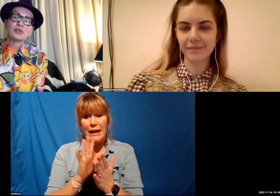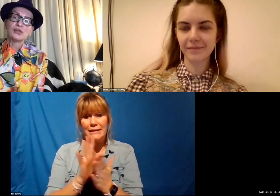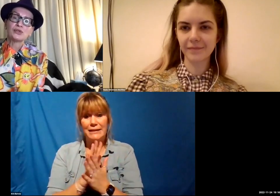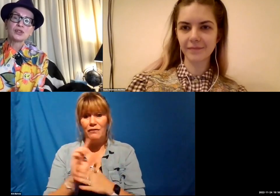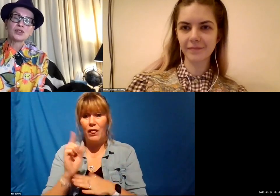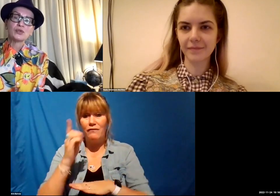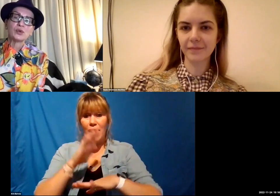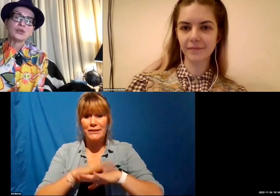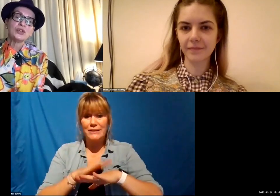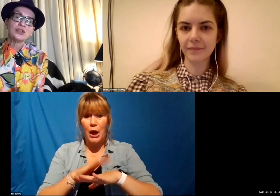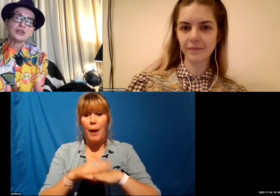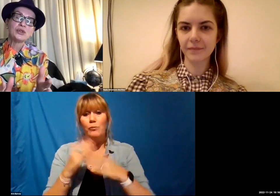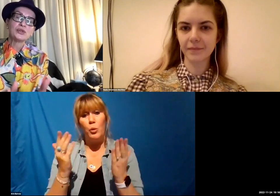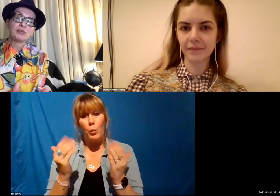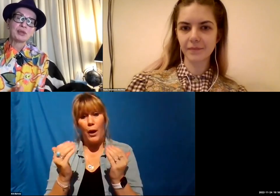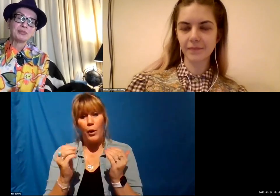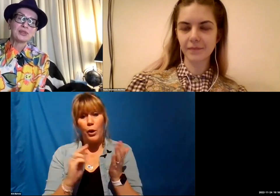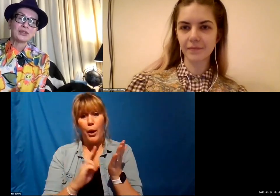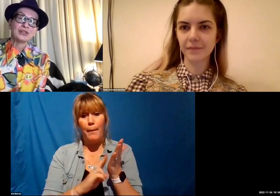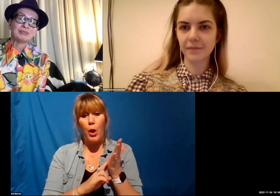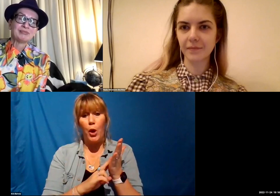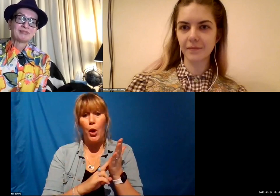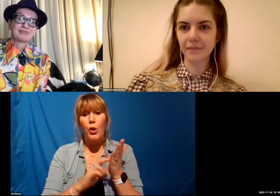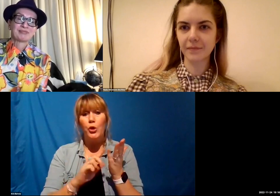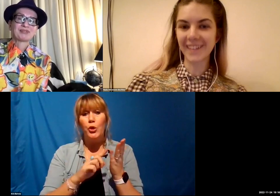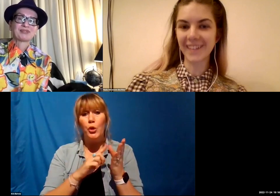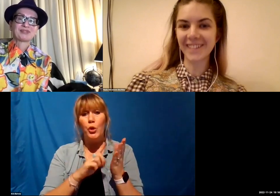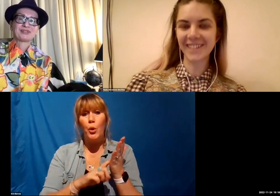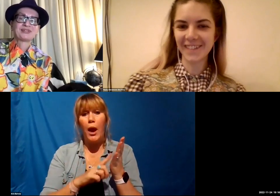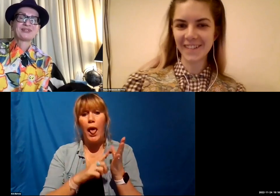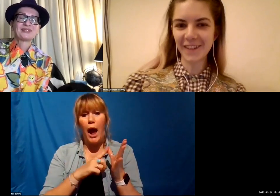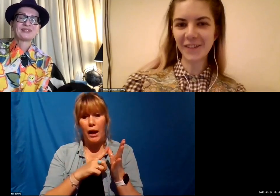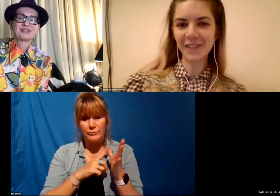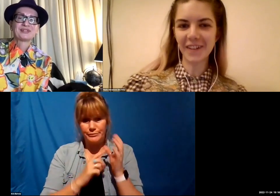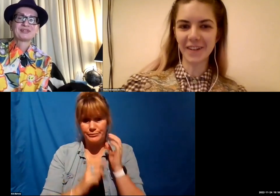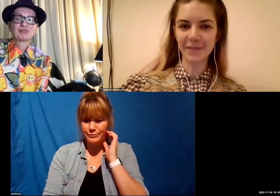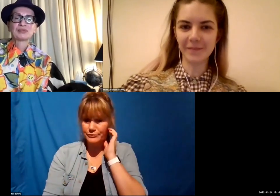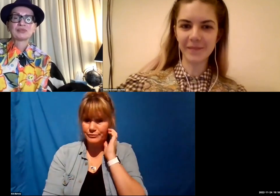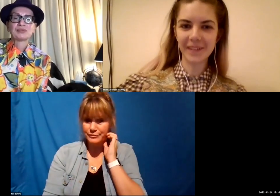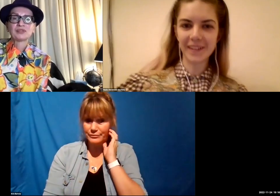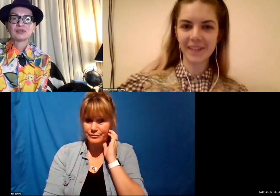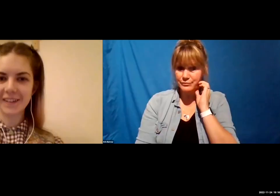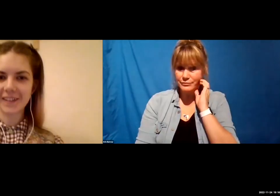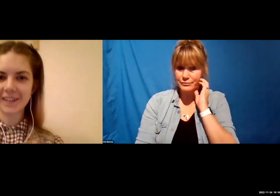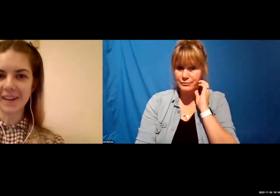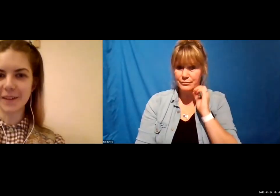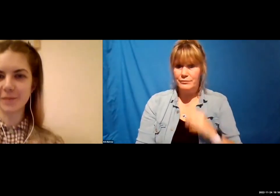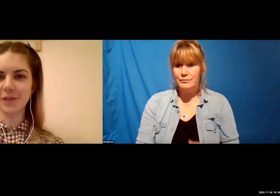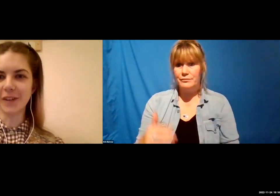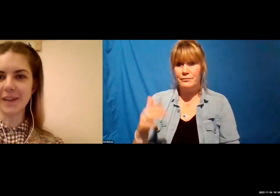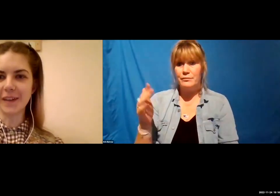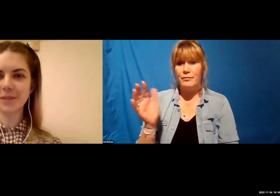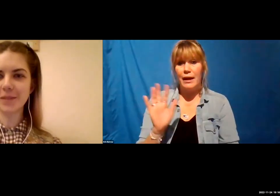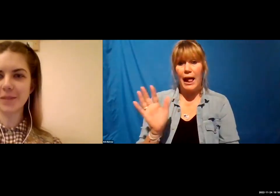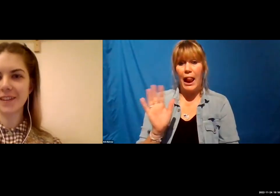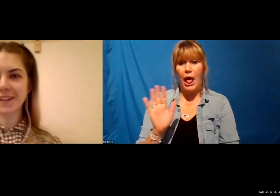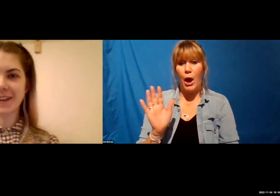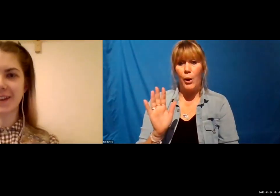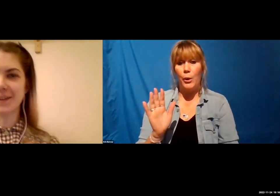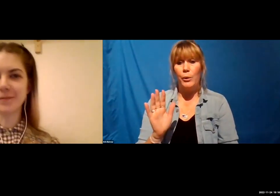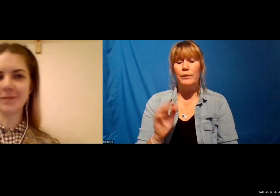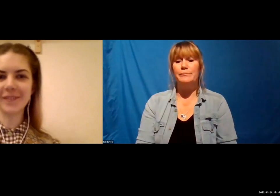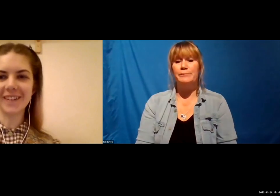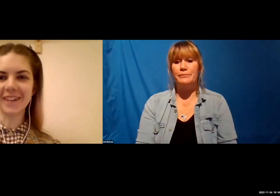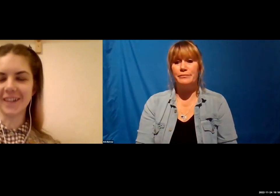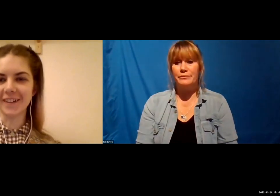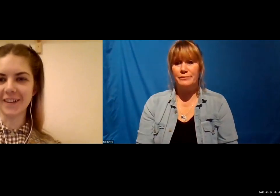first time to the festival Nuala Abramson. Hello, I'm Nuala Abramson.